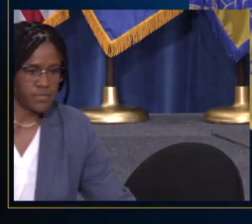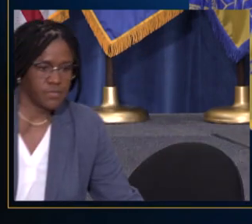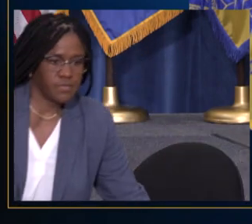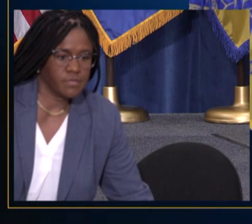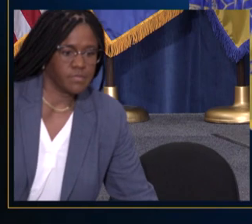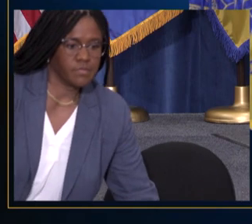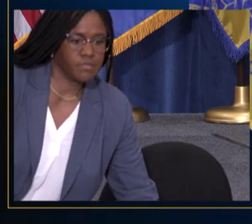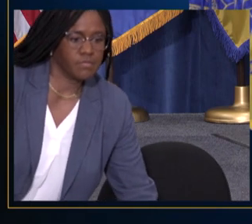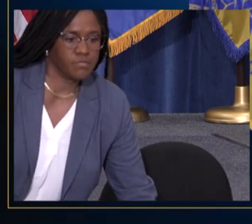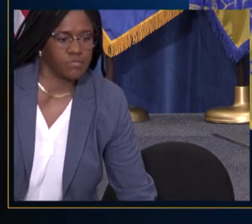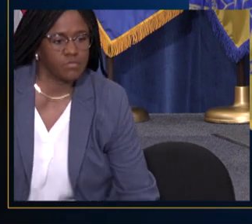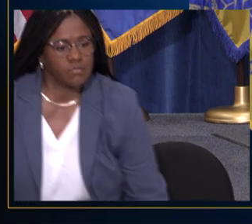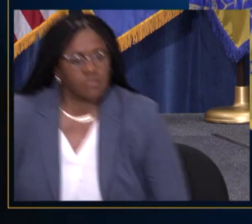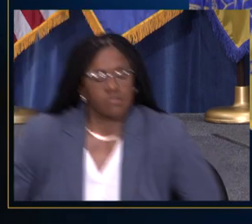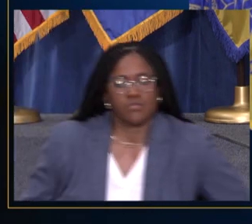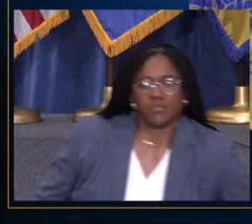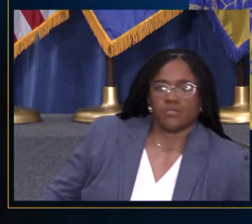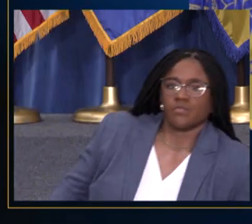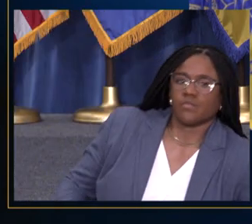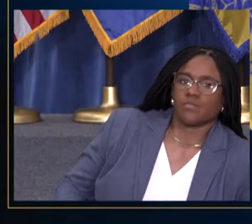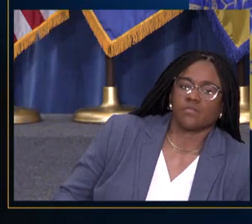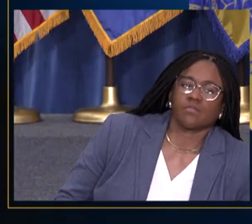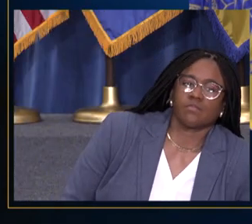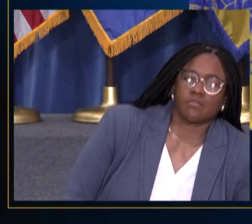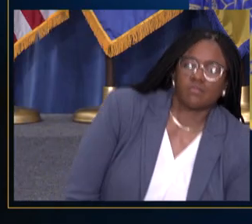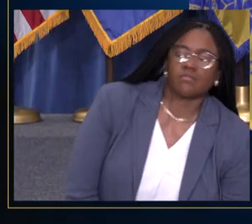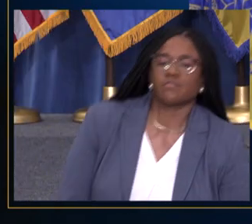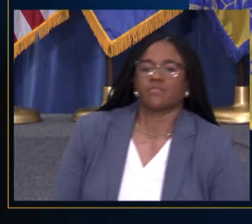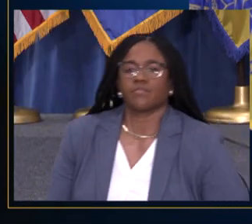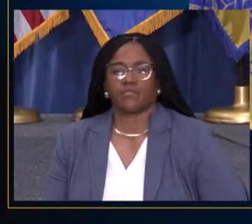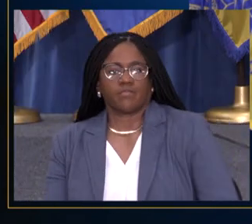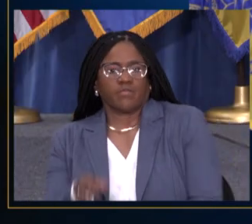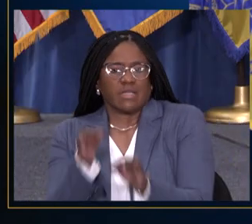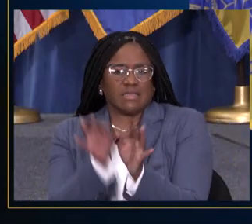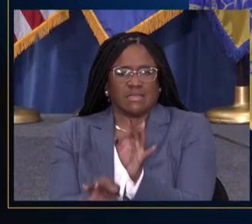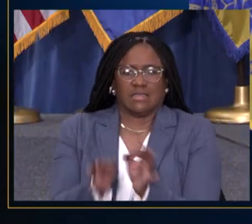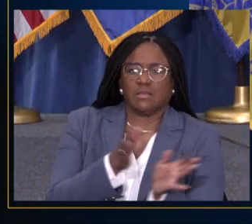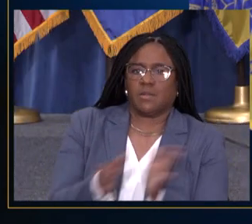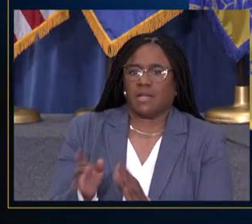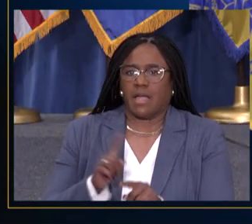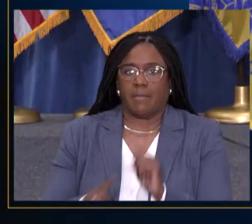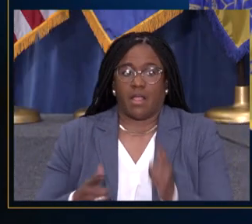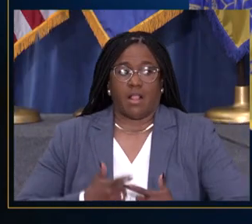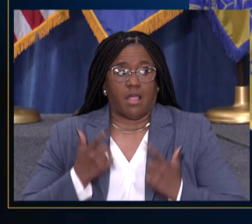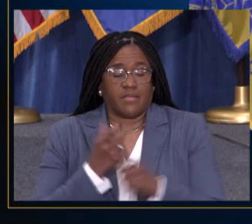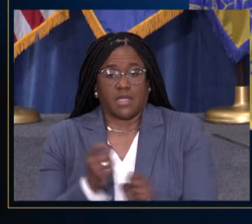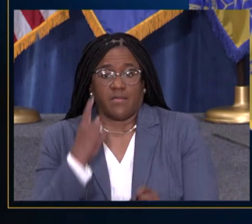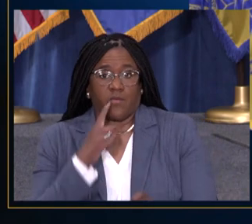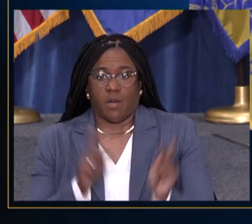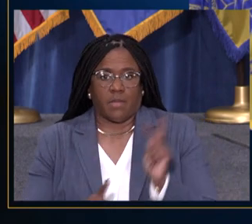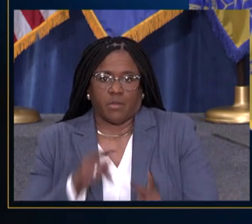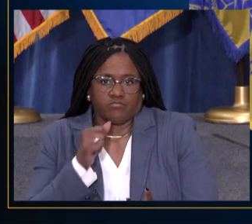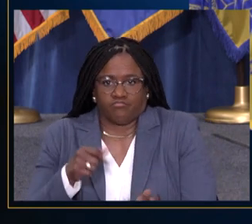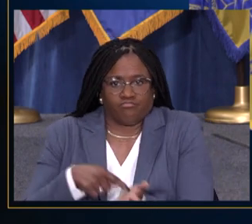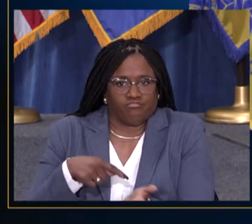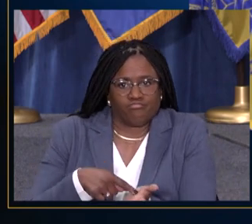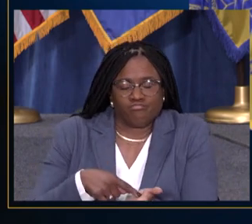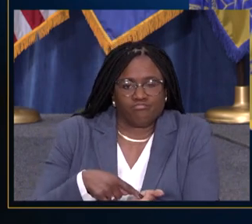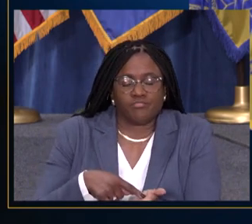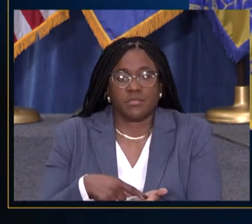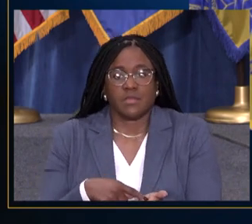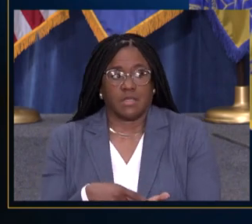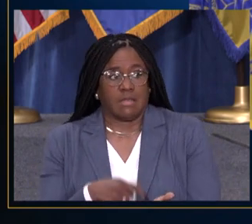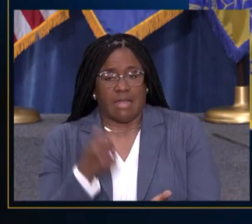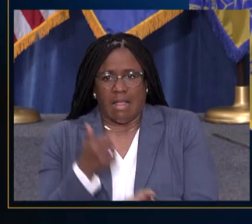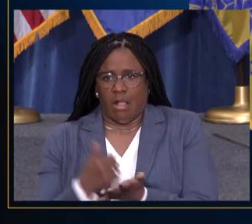but life-changing for some people who don't have $2 or $3 million in their pocket. And so help us get that across the finish line. Make sure that